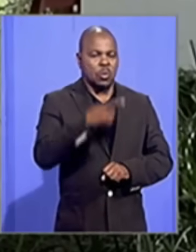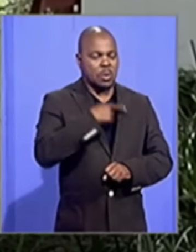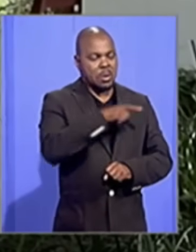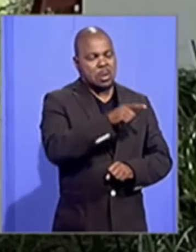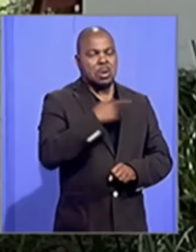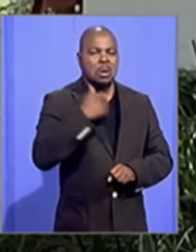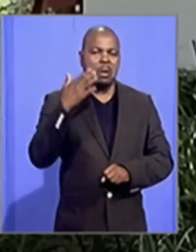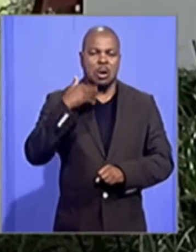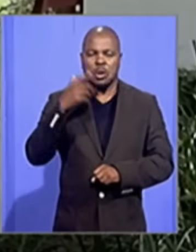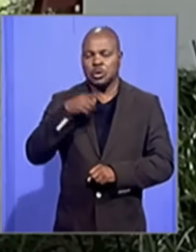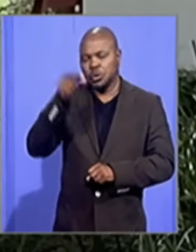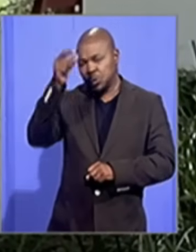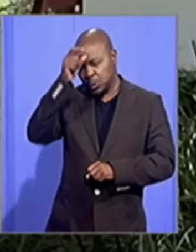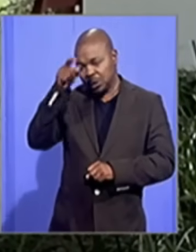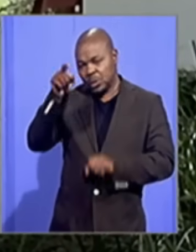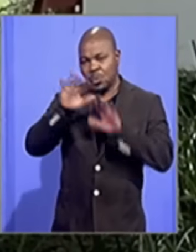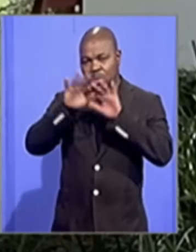World Cup.